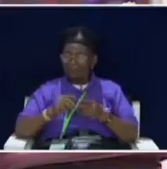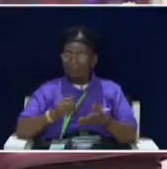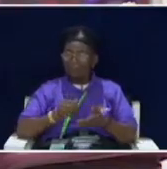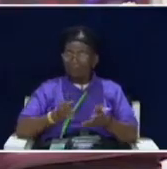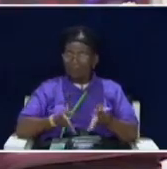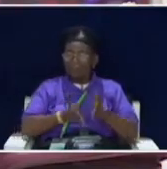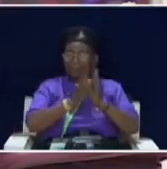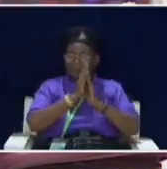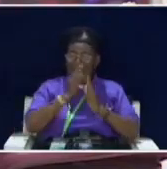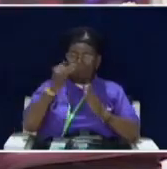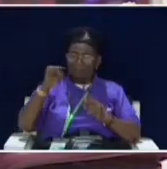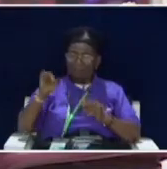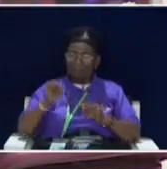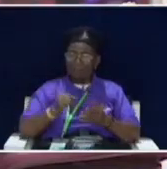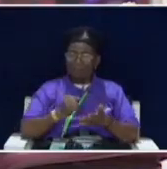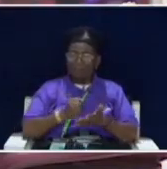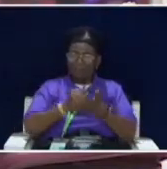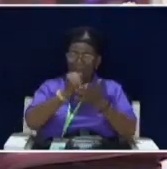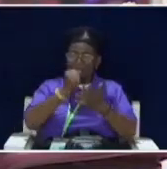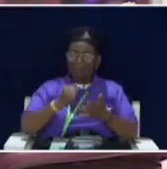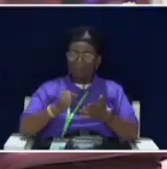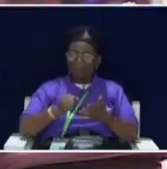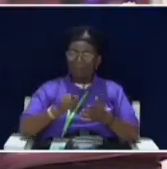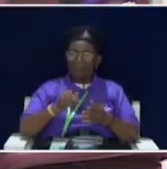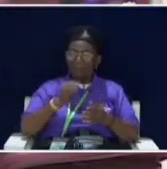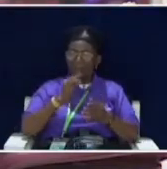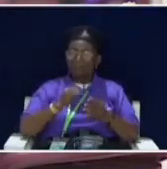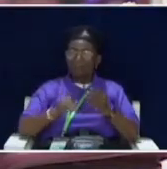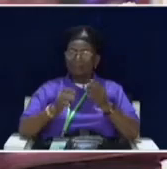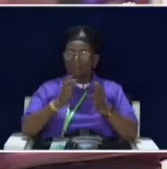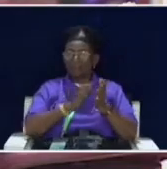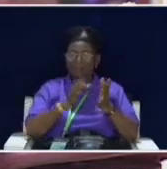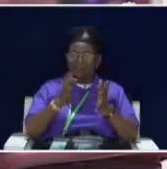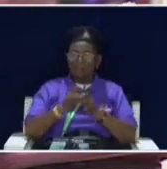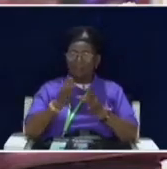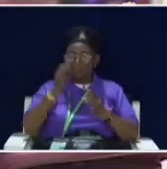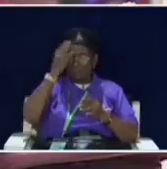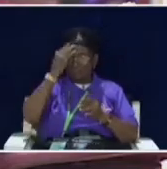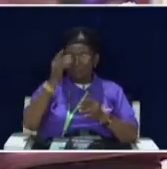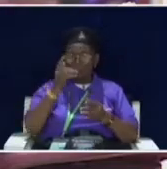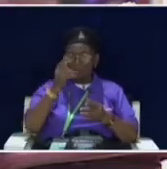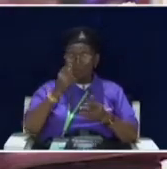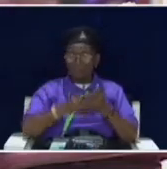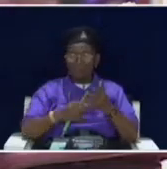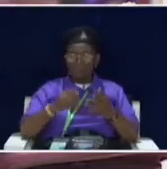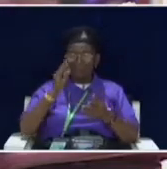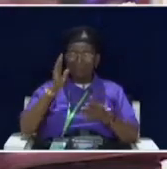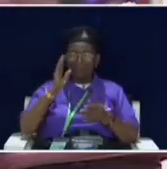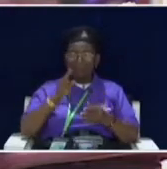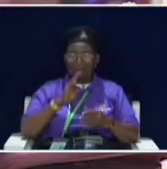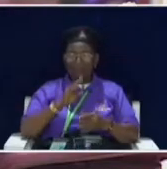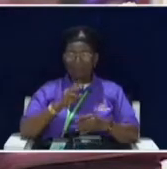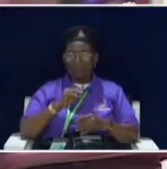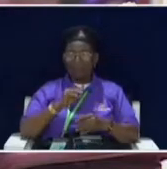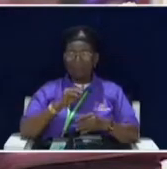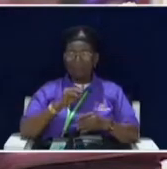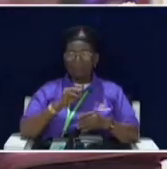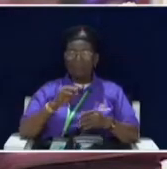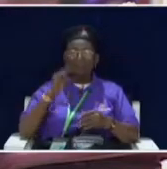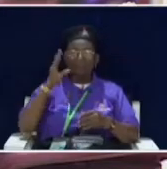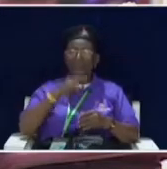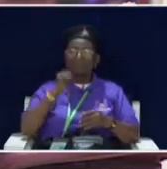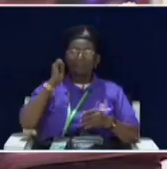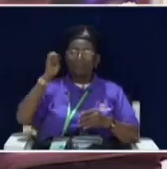help. But Jesus knew what was going on, and he